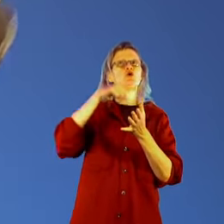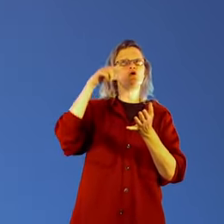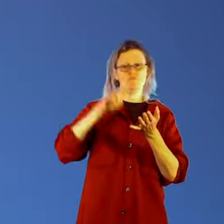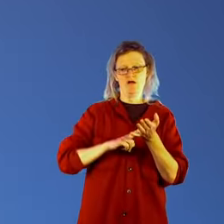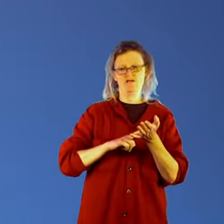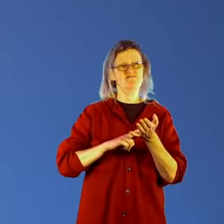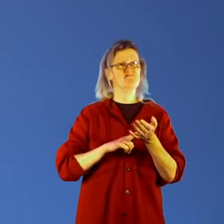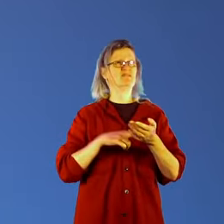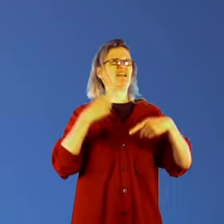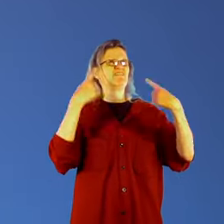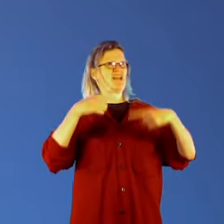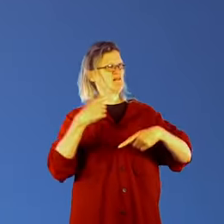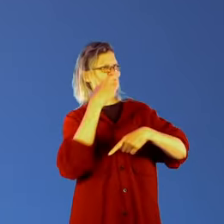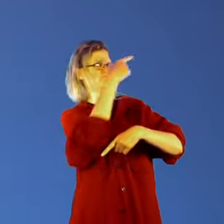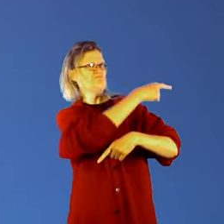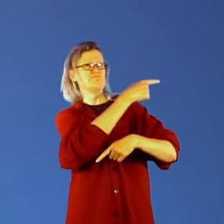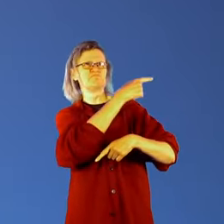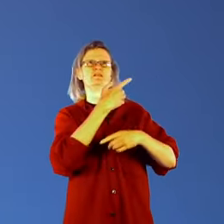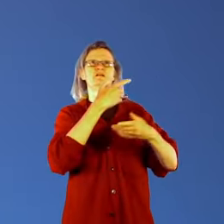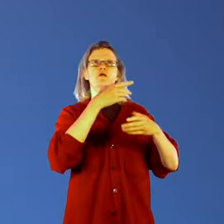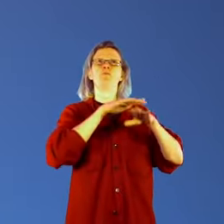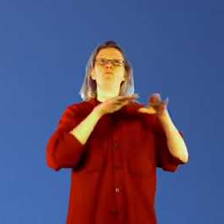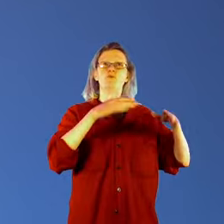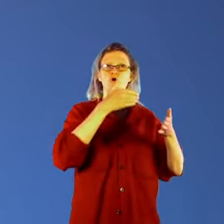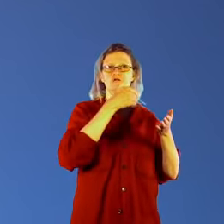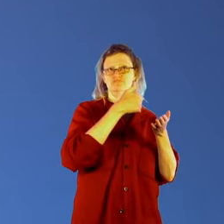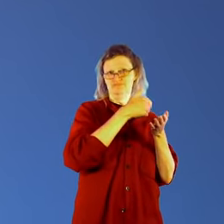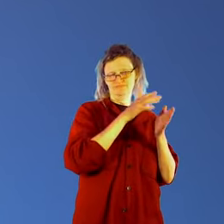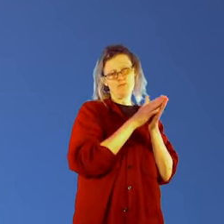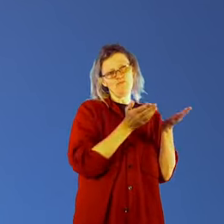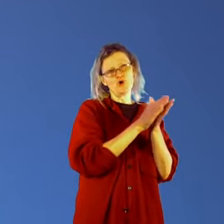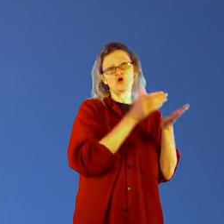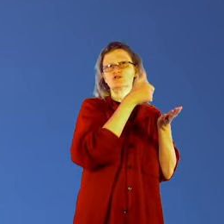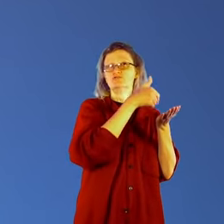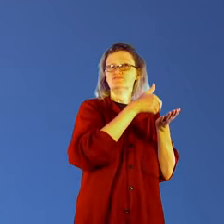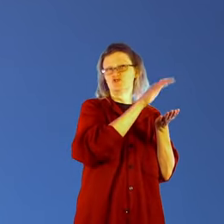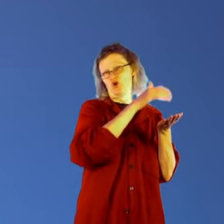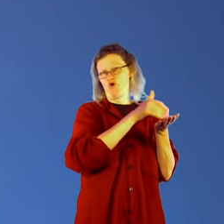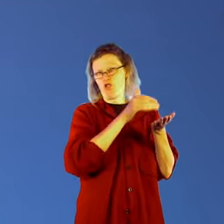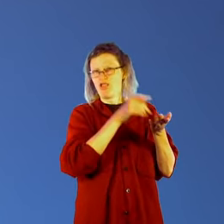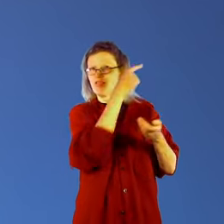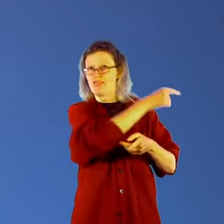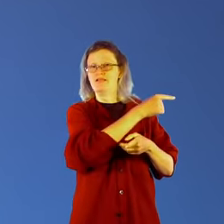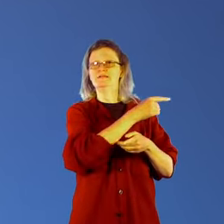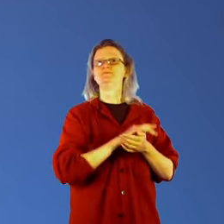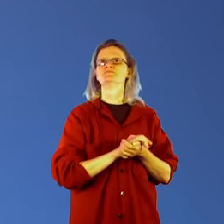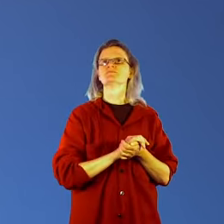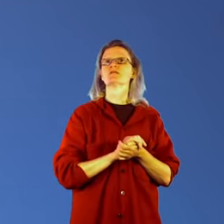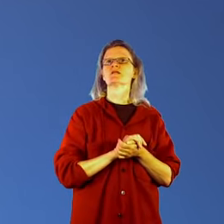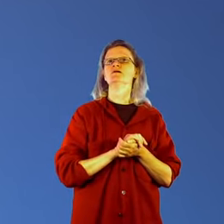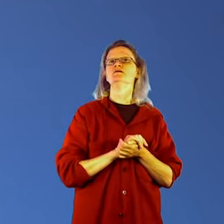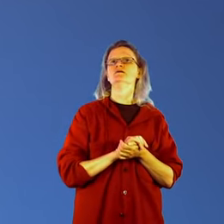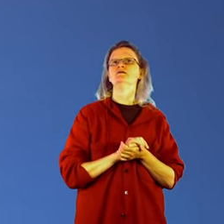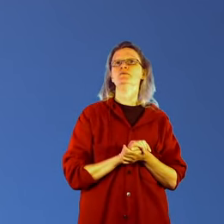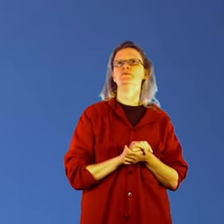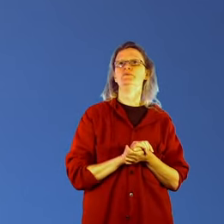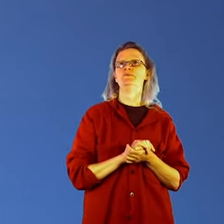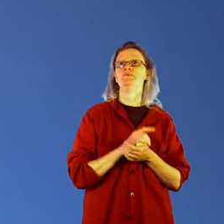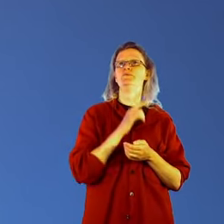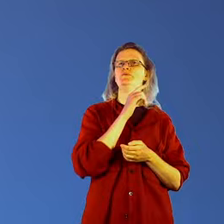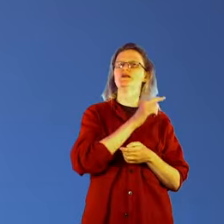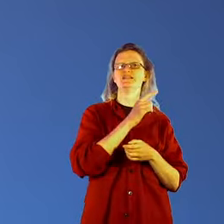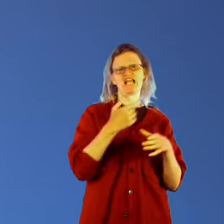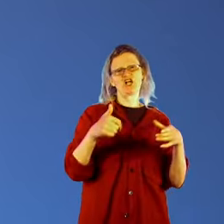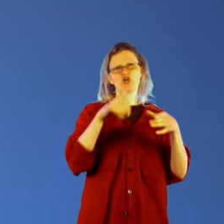around in Base Camp. If you've heard Jonathan Carswell review it already, you'll know that it's also part of the bundle